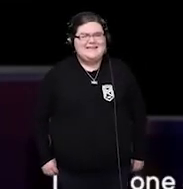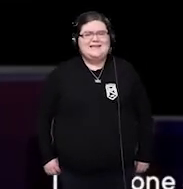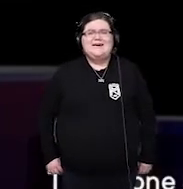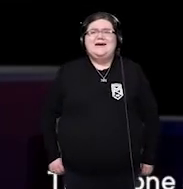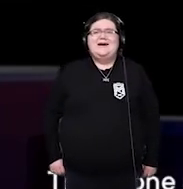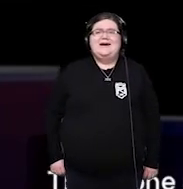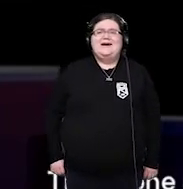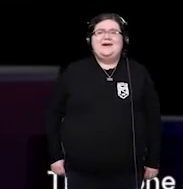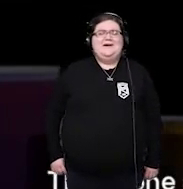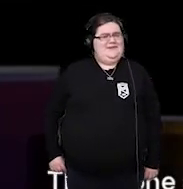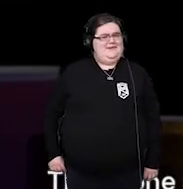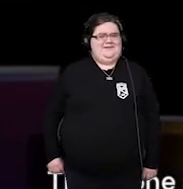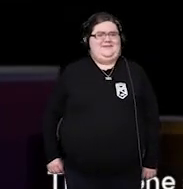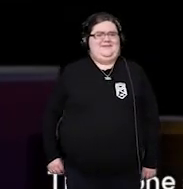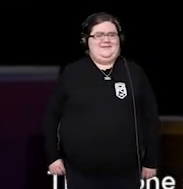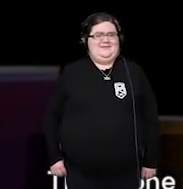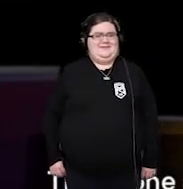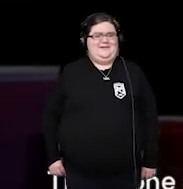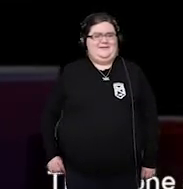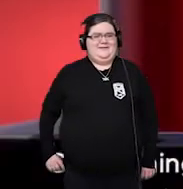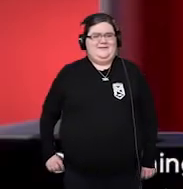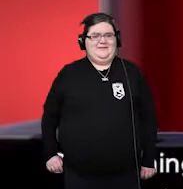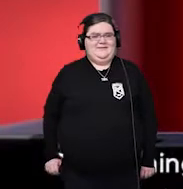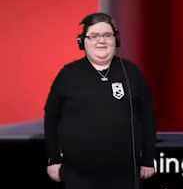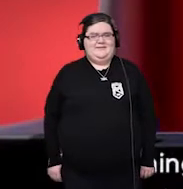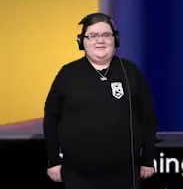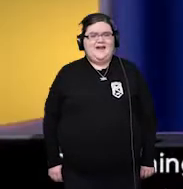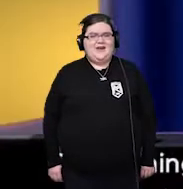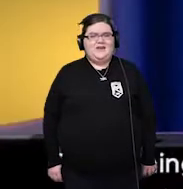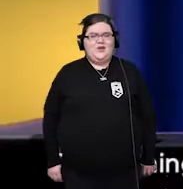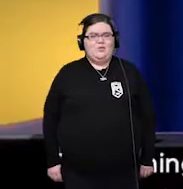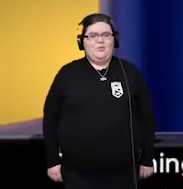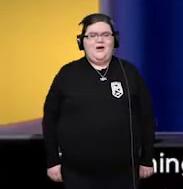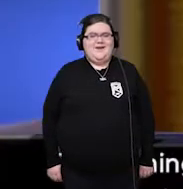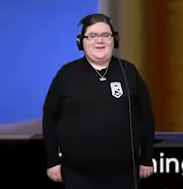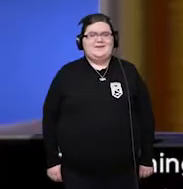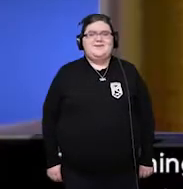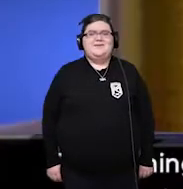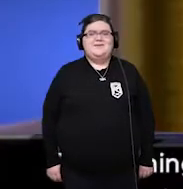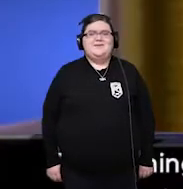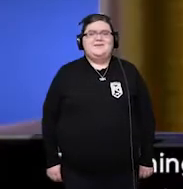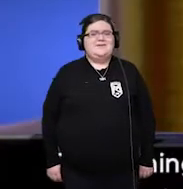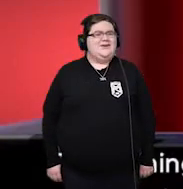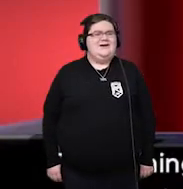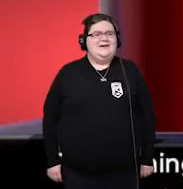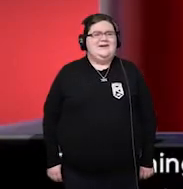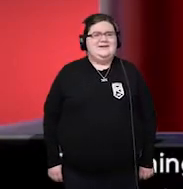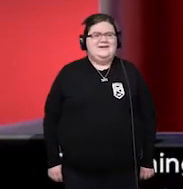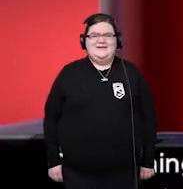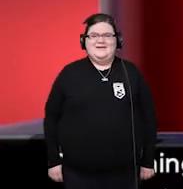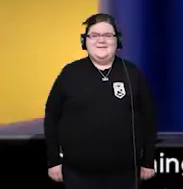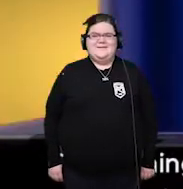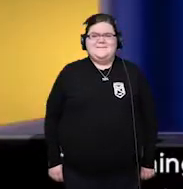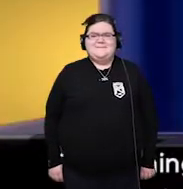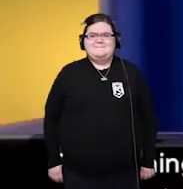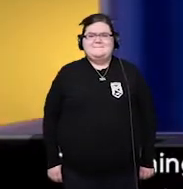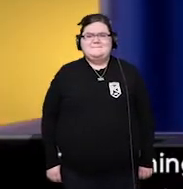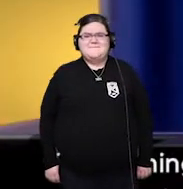go! Oh my god. You lot, Trap was top answer. Yeah, I know. Yeah. Why? Why?